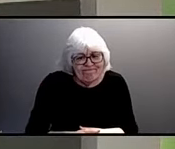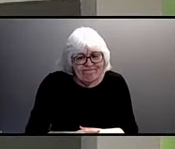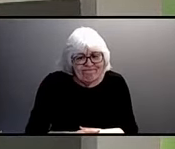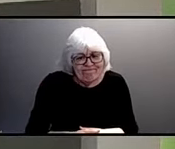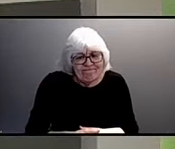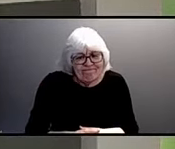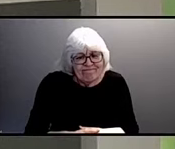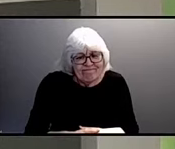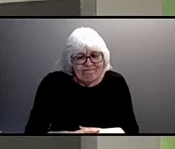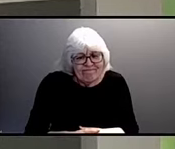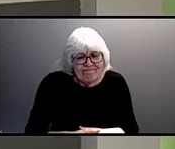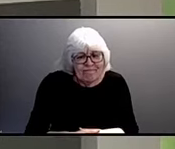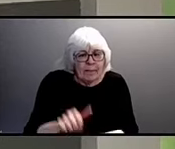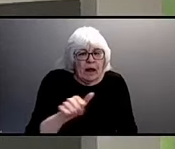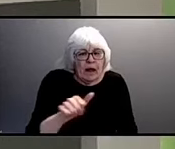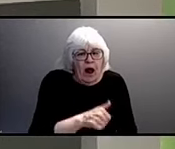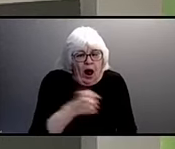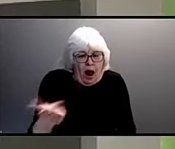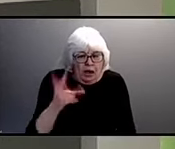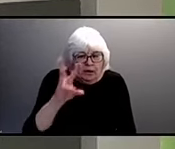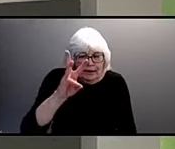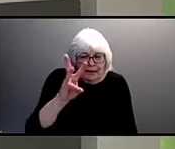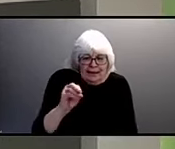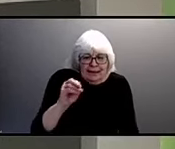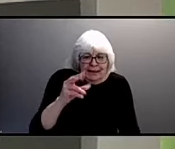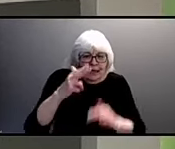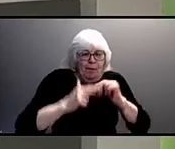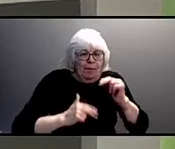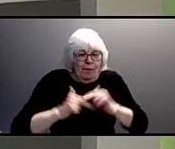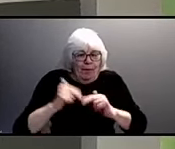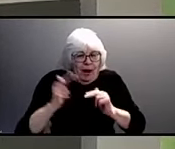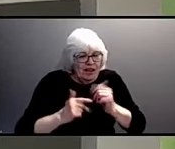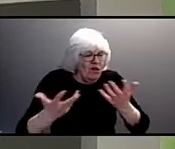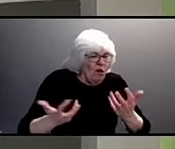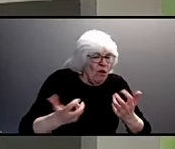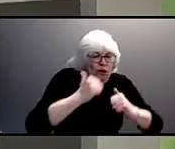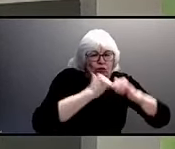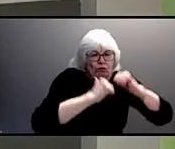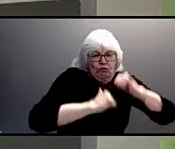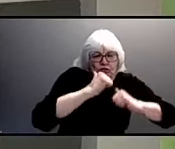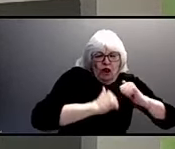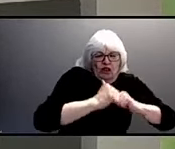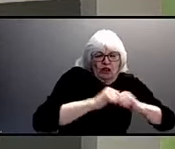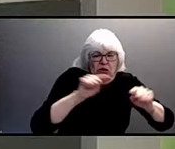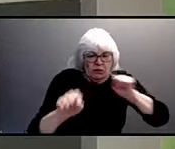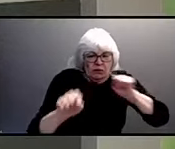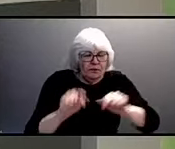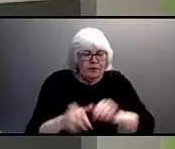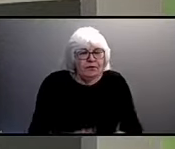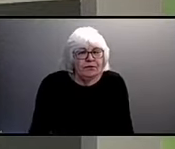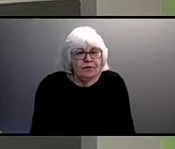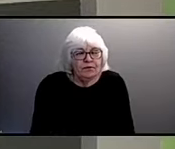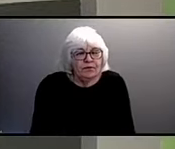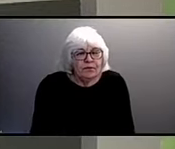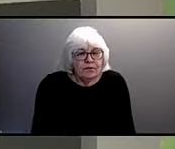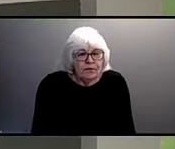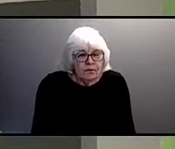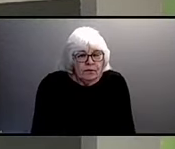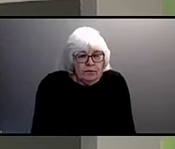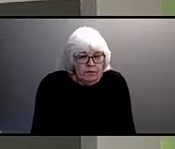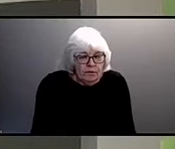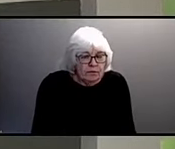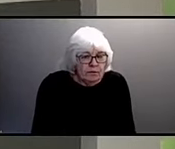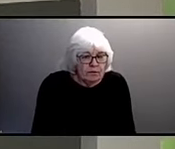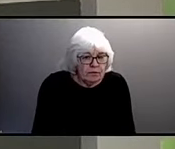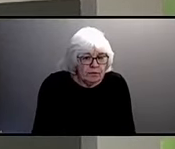Another 60 buildings, structures. Okay. And seeing the number 10 days floating around for people with more damage, do we